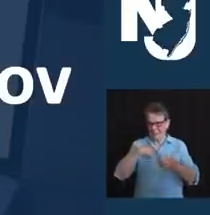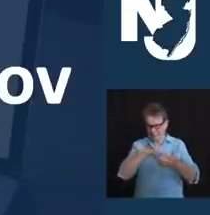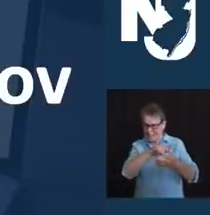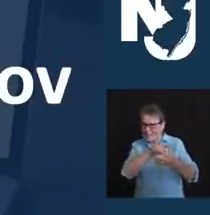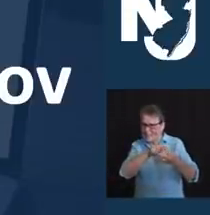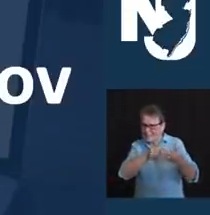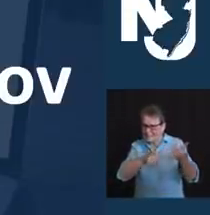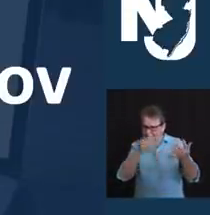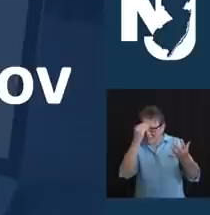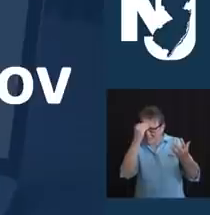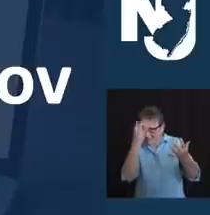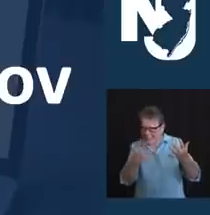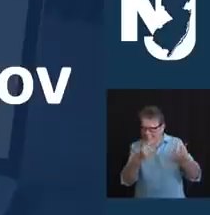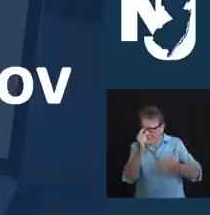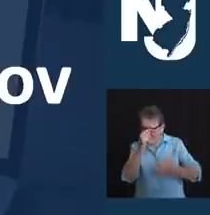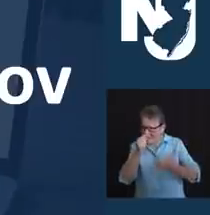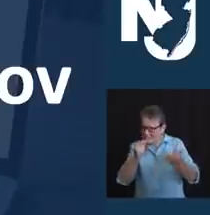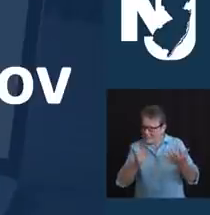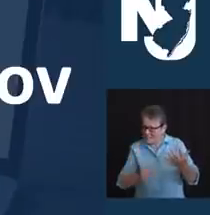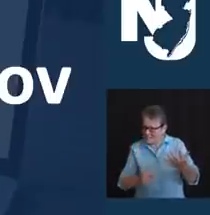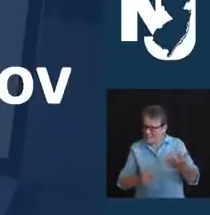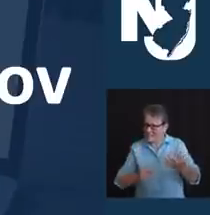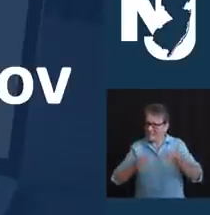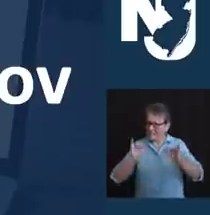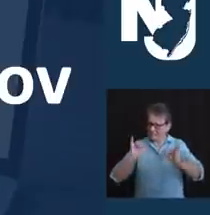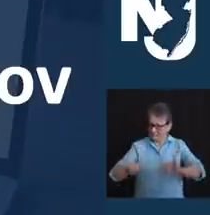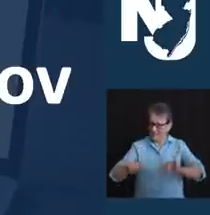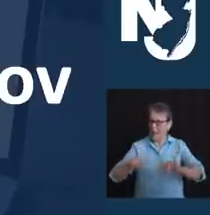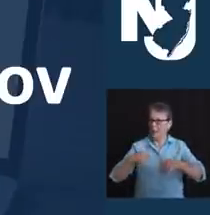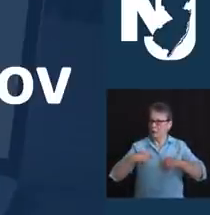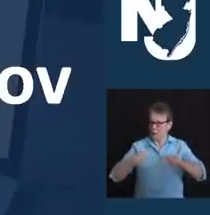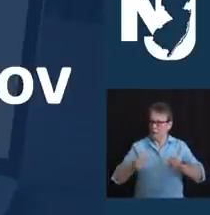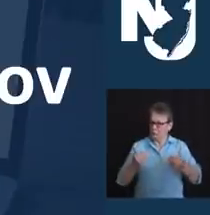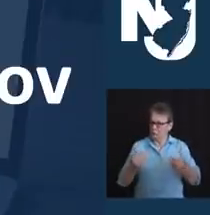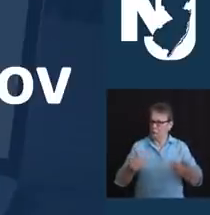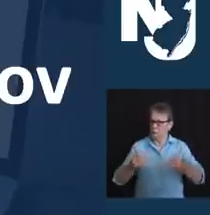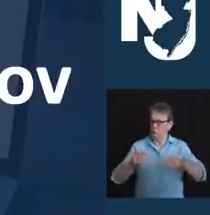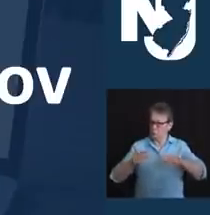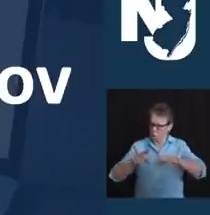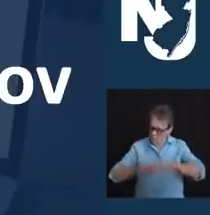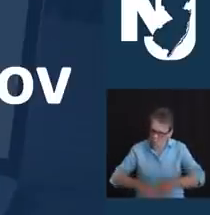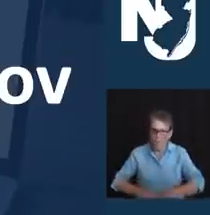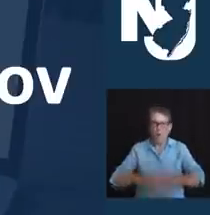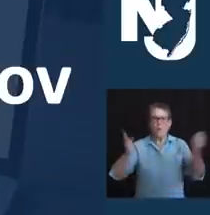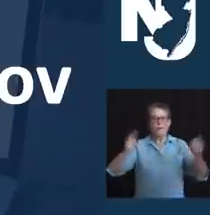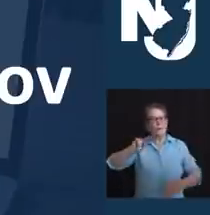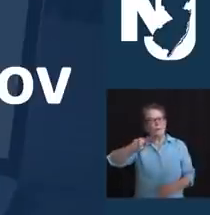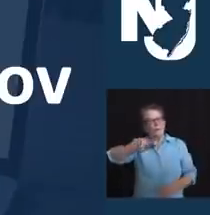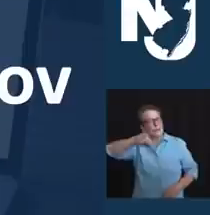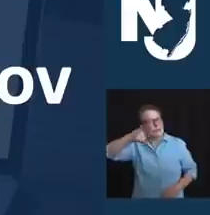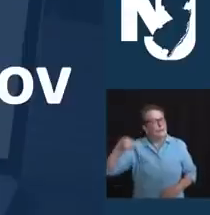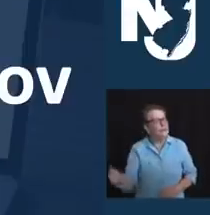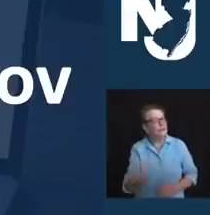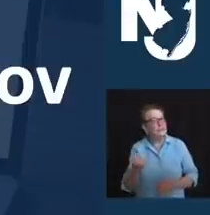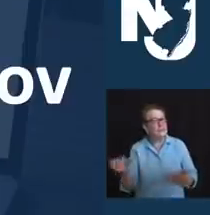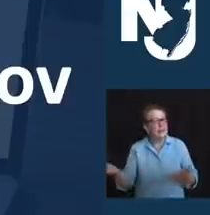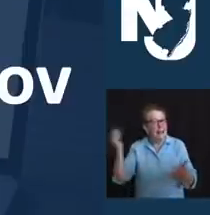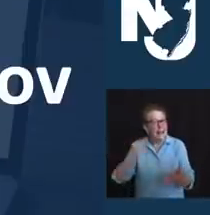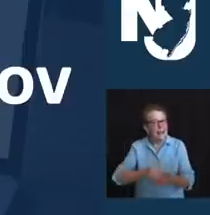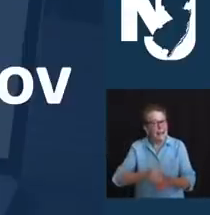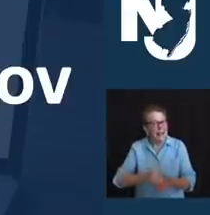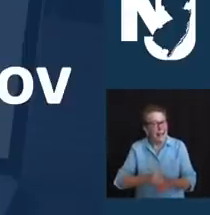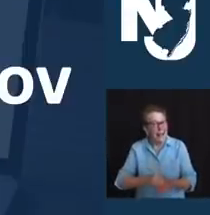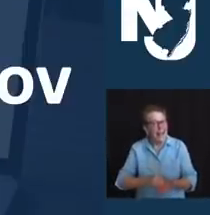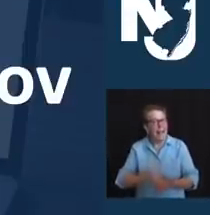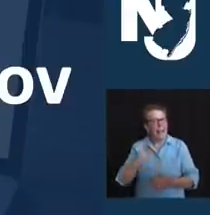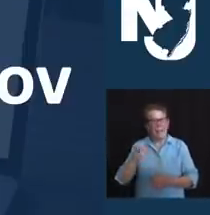state after what has been a truly crushing almost 15-month period. We were the first